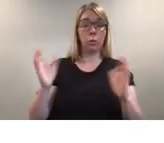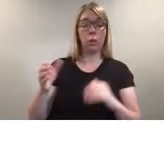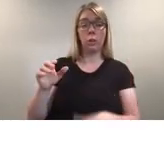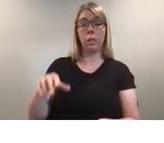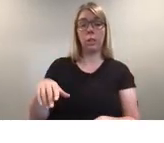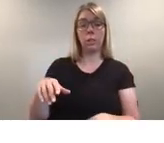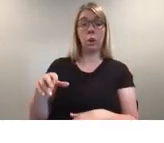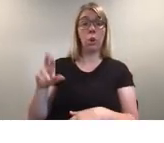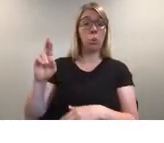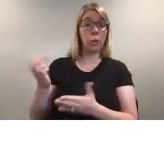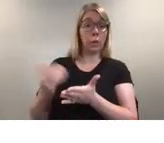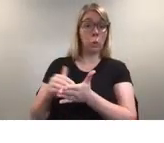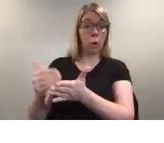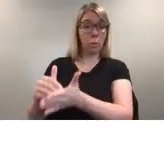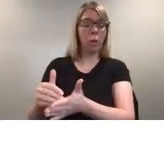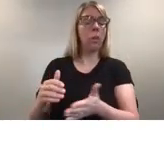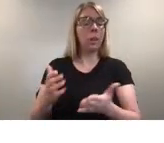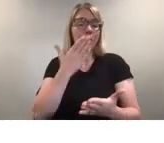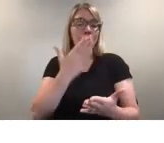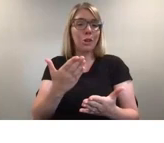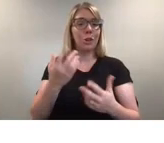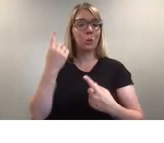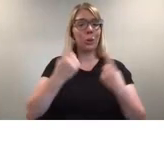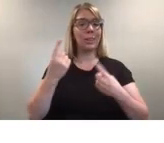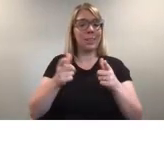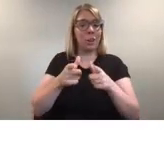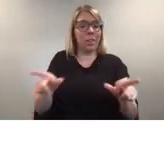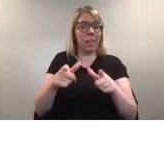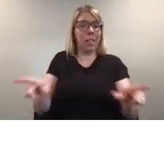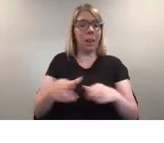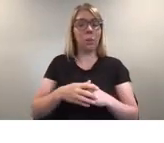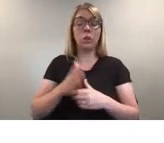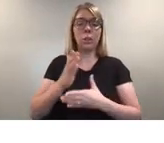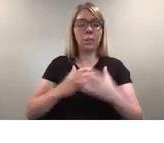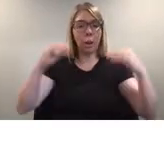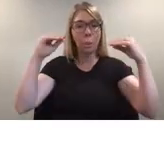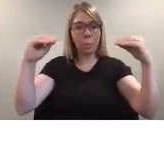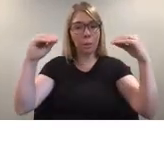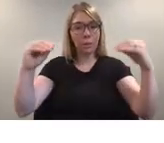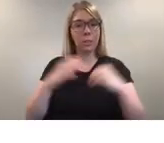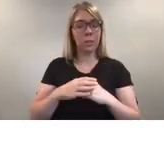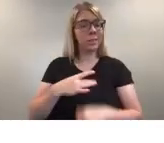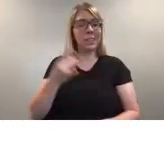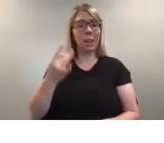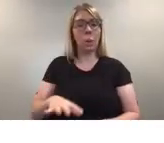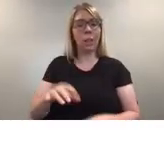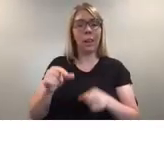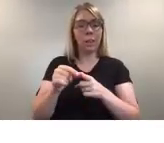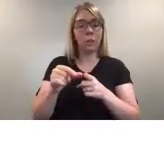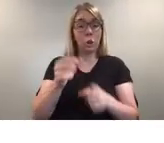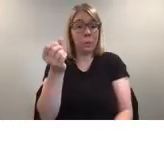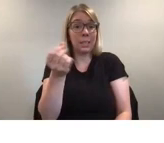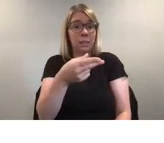a great thing to think about because as Amy mentioned, some professors don't like the term disposable